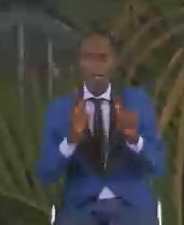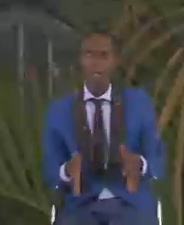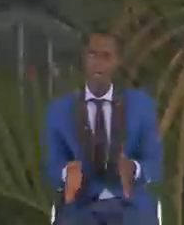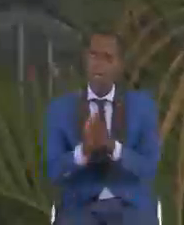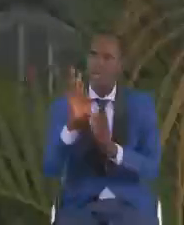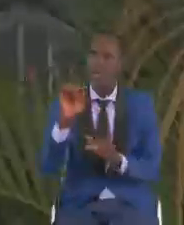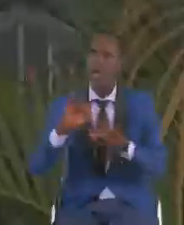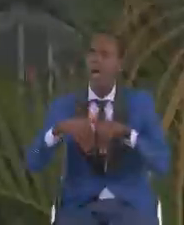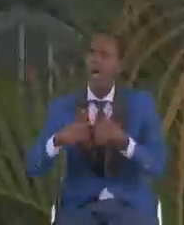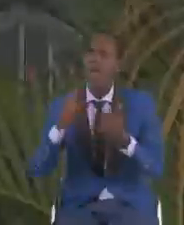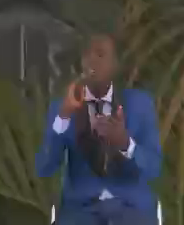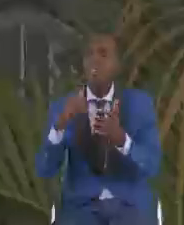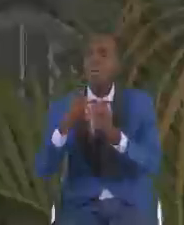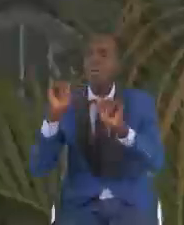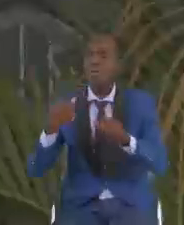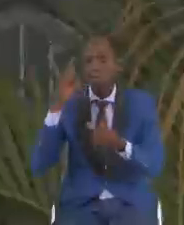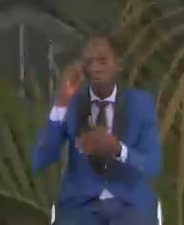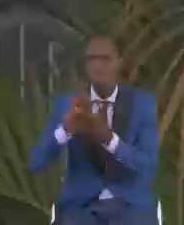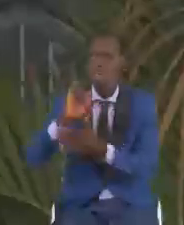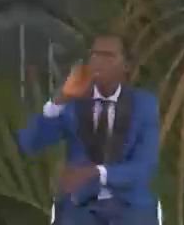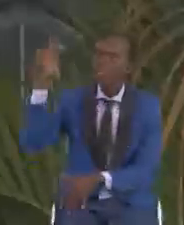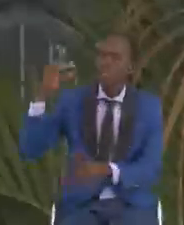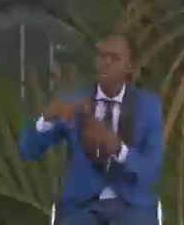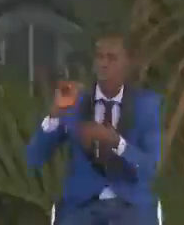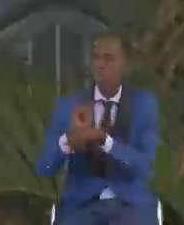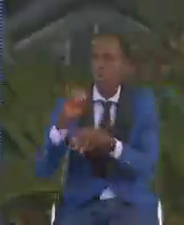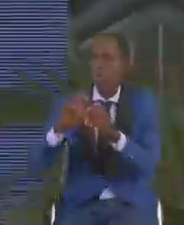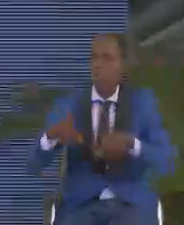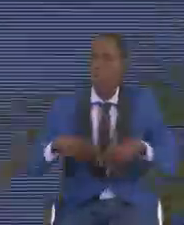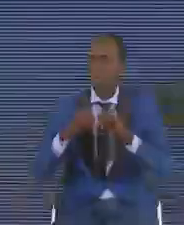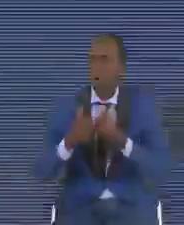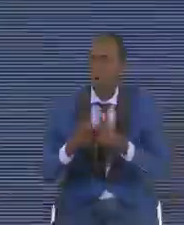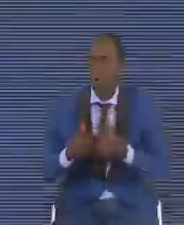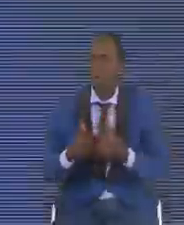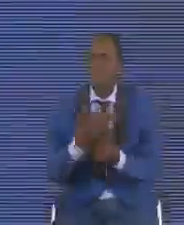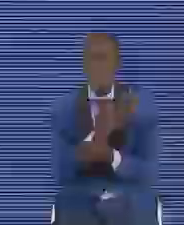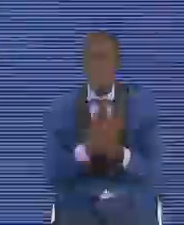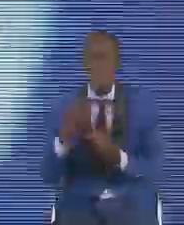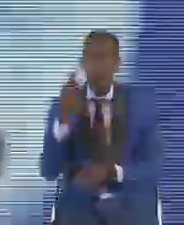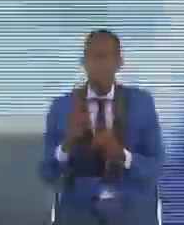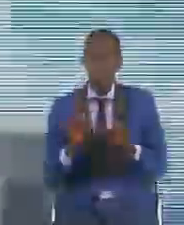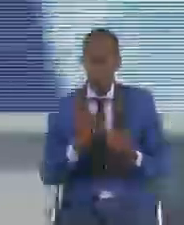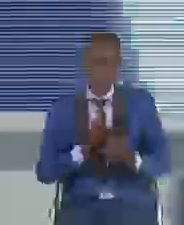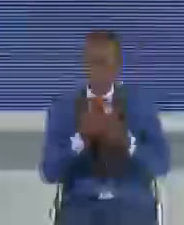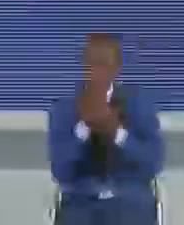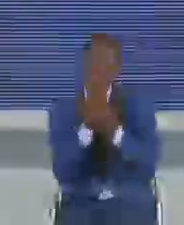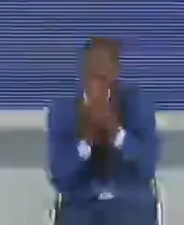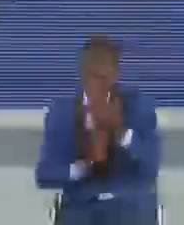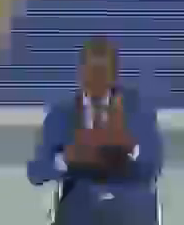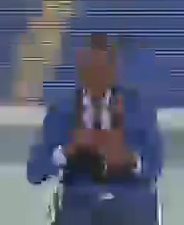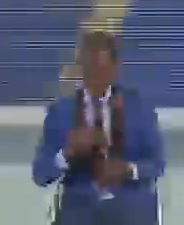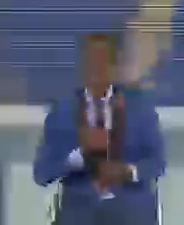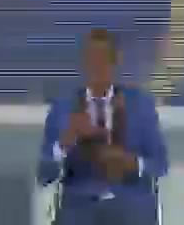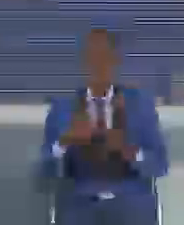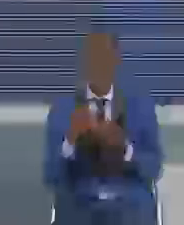how is it that grace of God? How did it work in your life? And then if I submit to